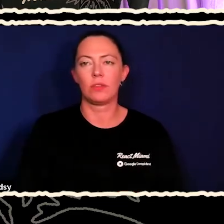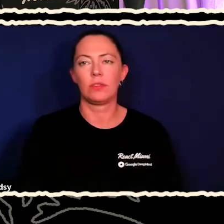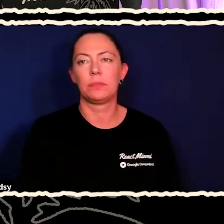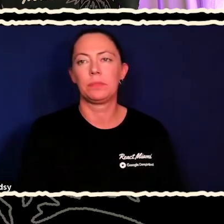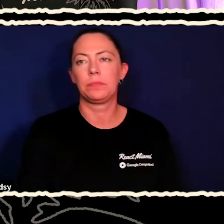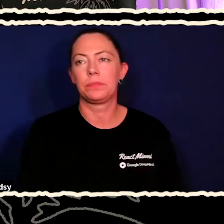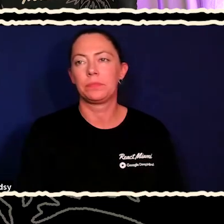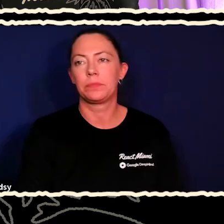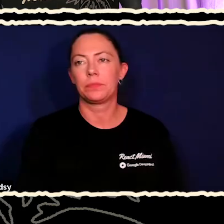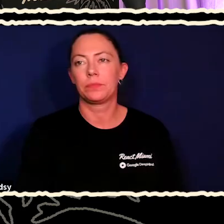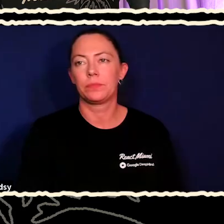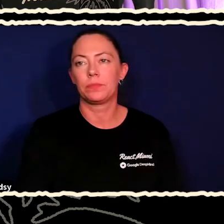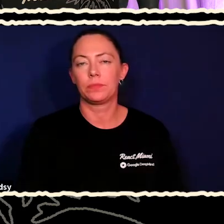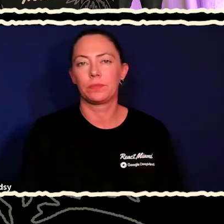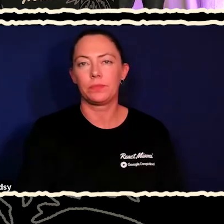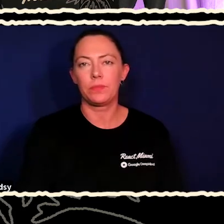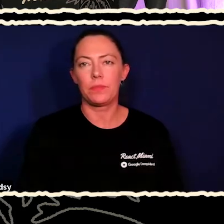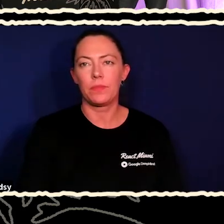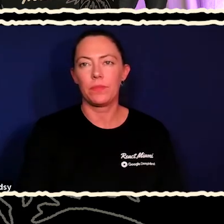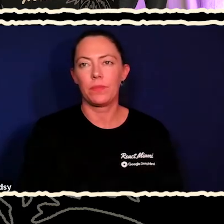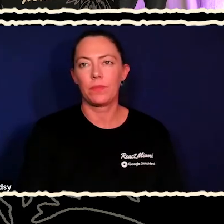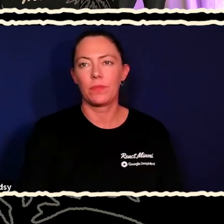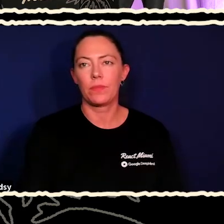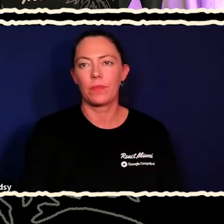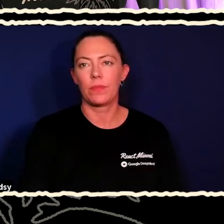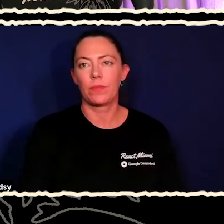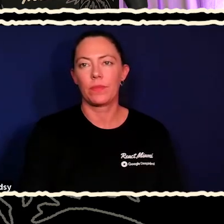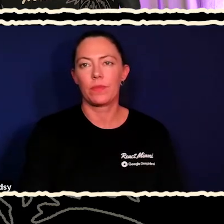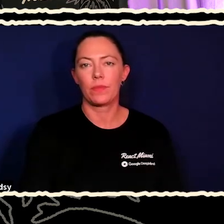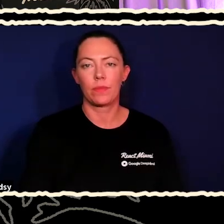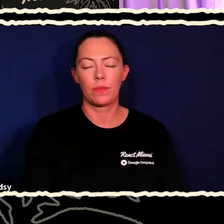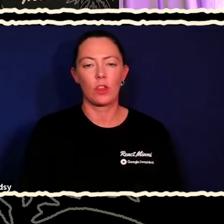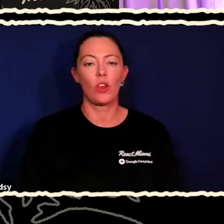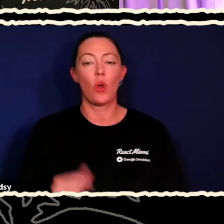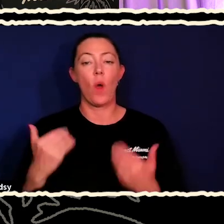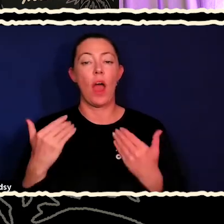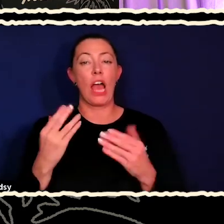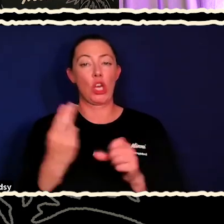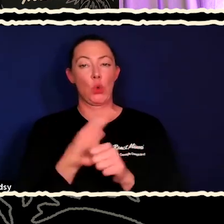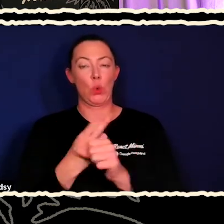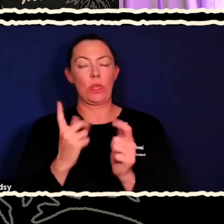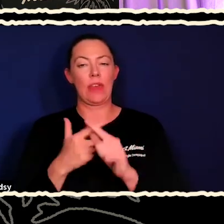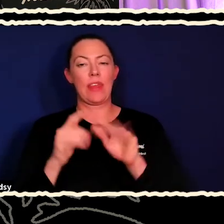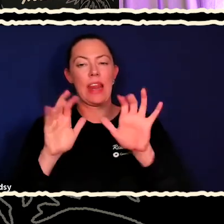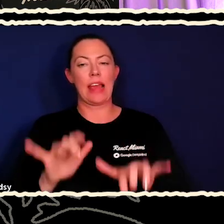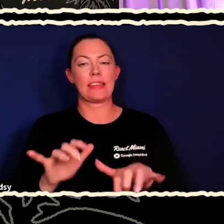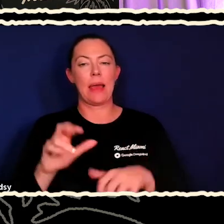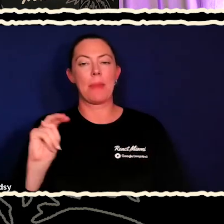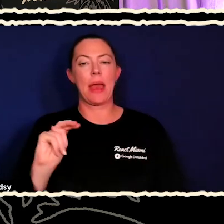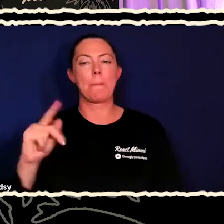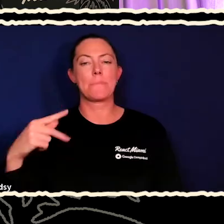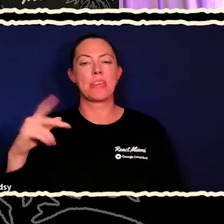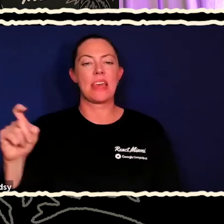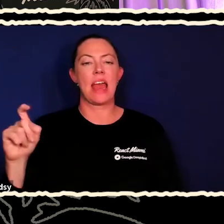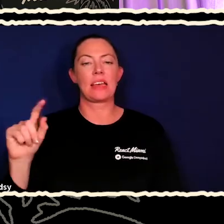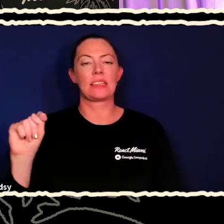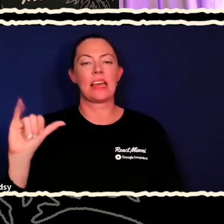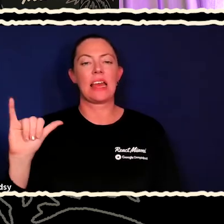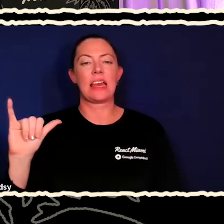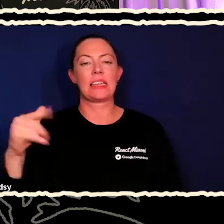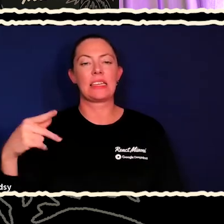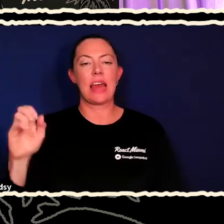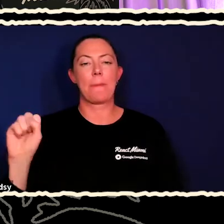open-source app. And Excalidraw, I just go there, and I type npx TypeSlayer, and then it's going to pull up this app. Let's see